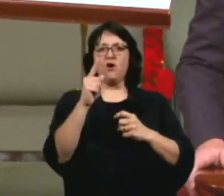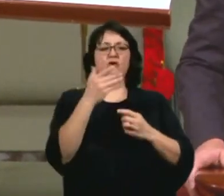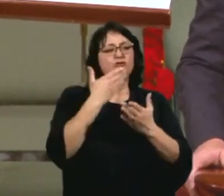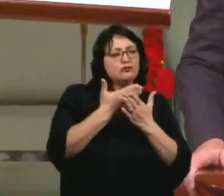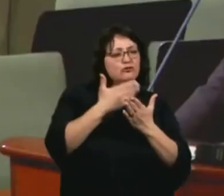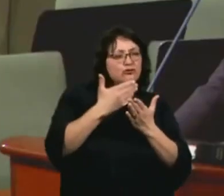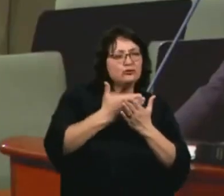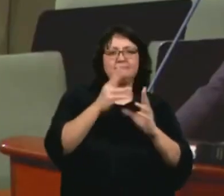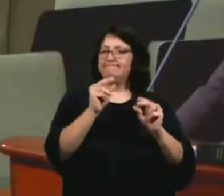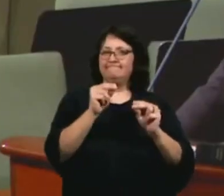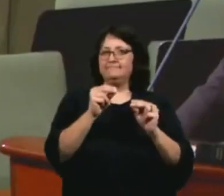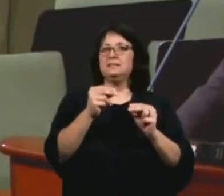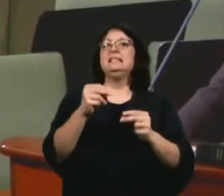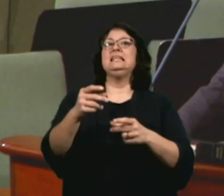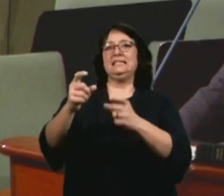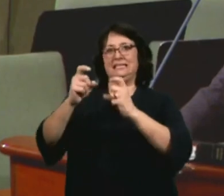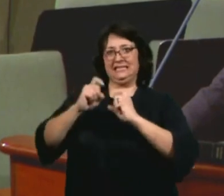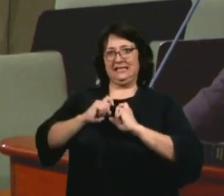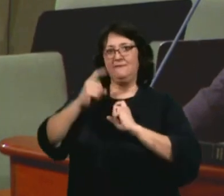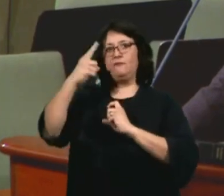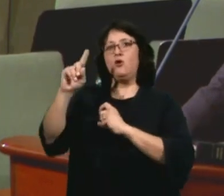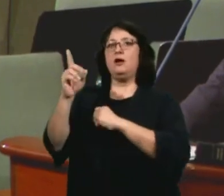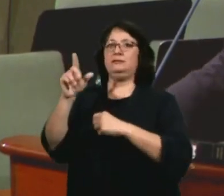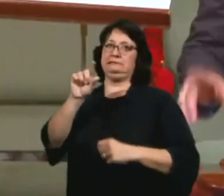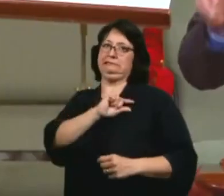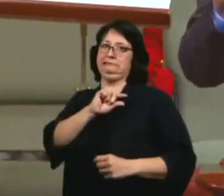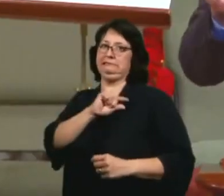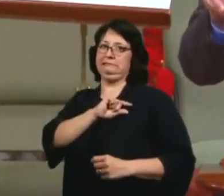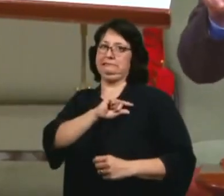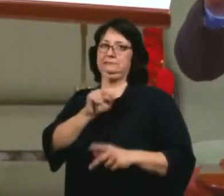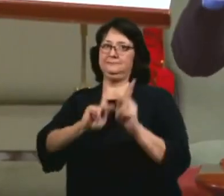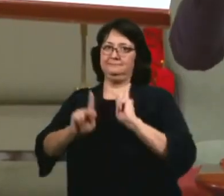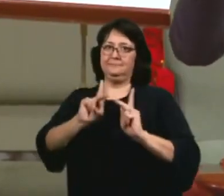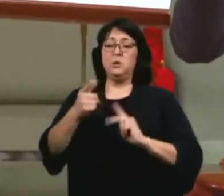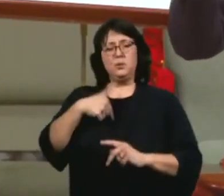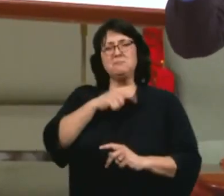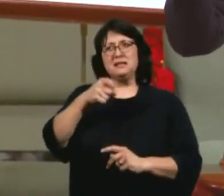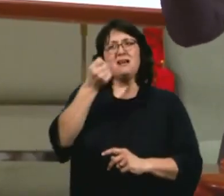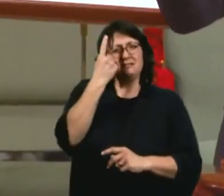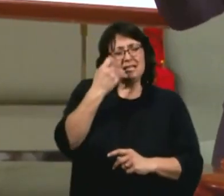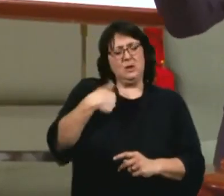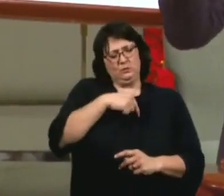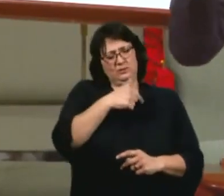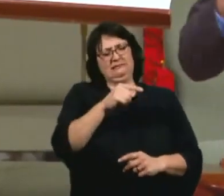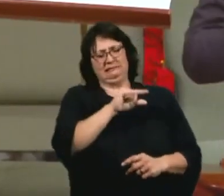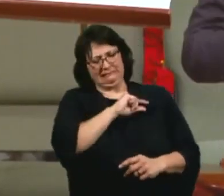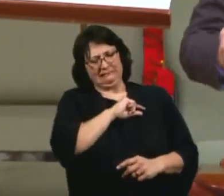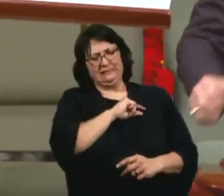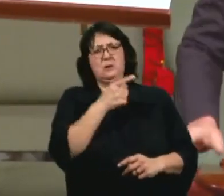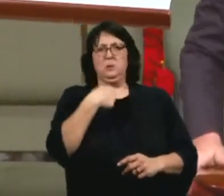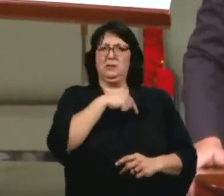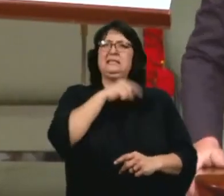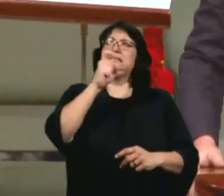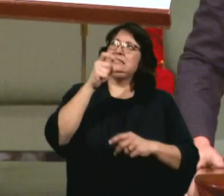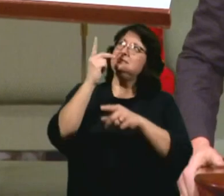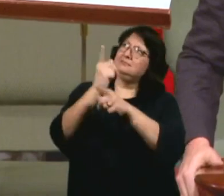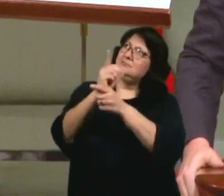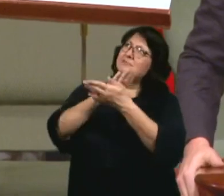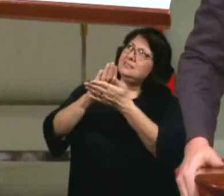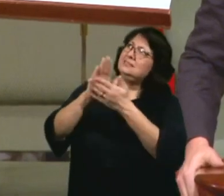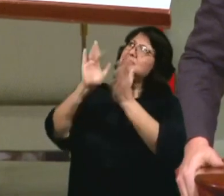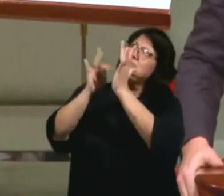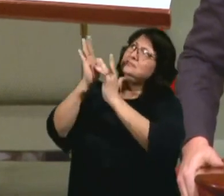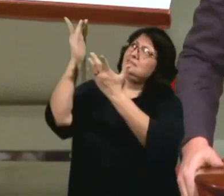it's a gift for the guilty. We must understand our guilt, and we know that we need the righteousness of Jesus, and only